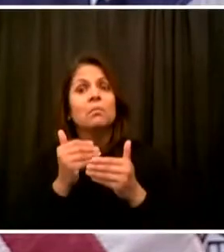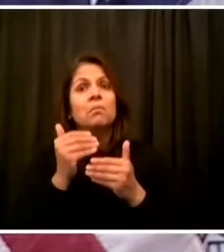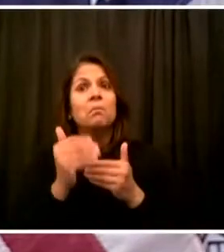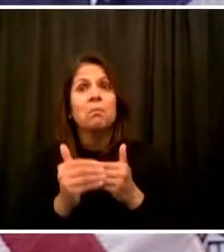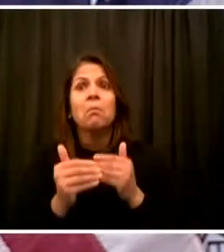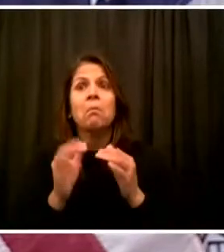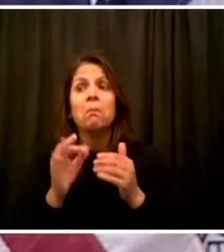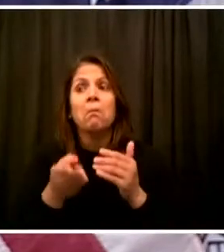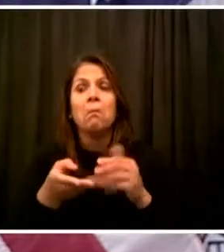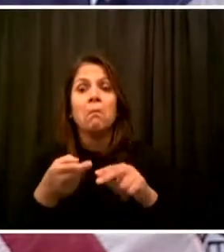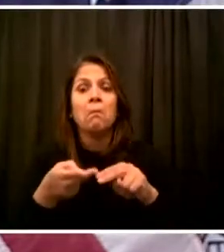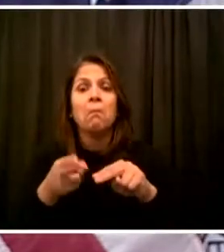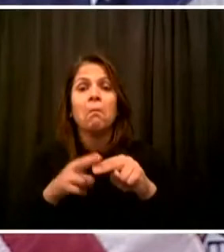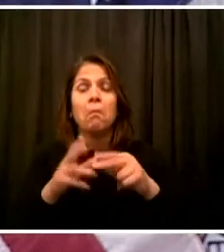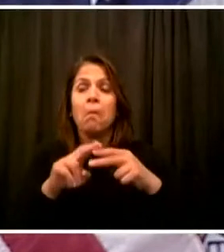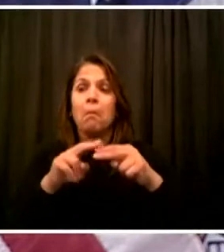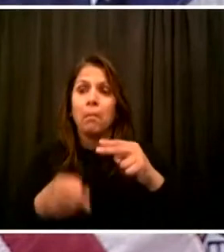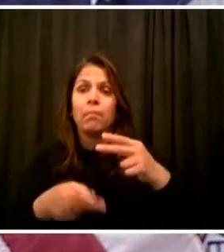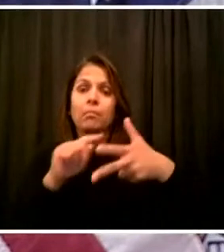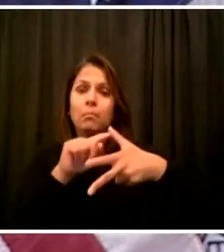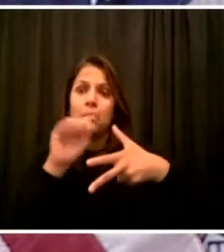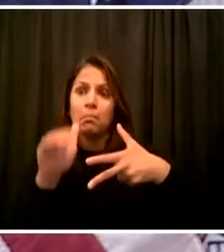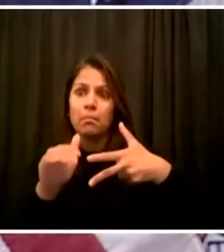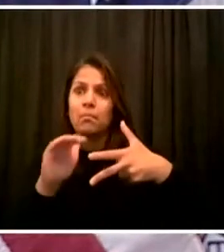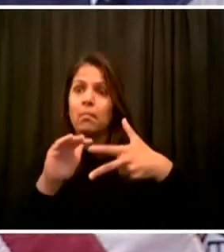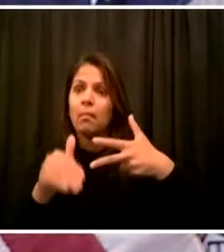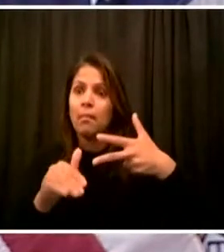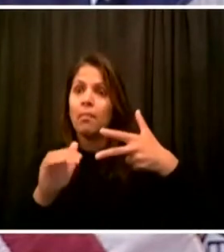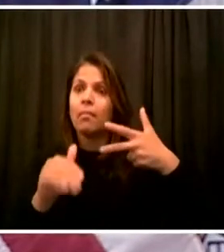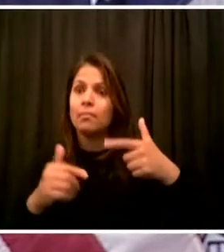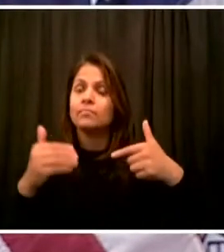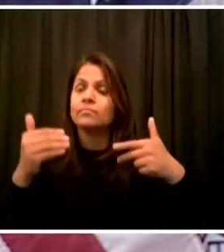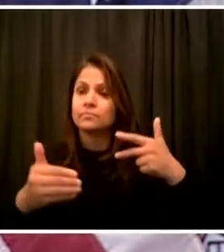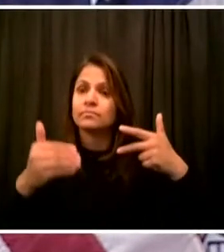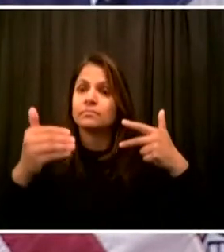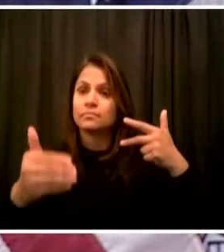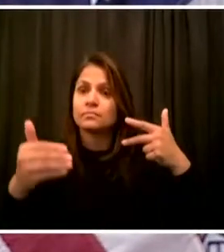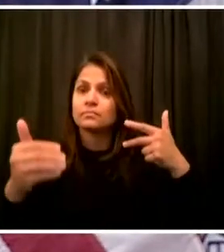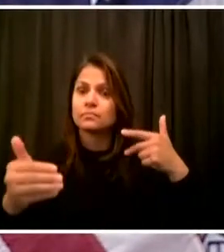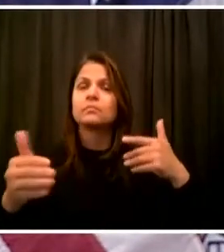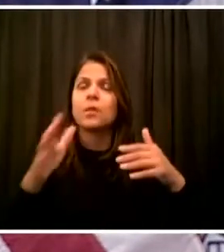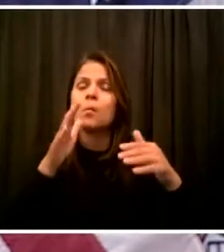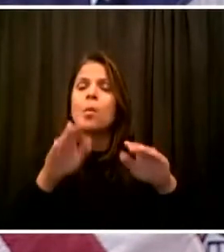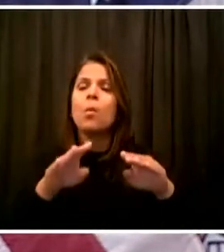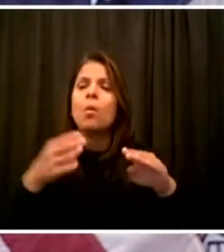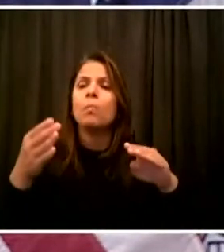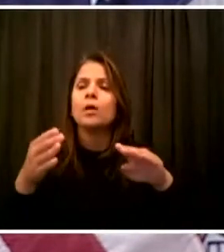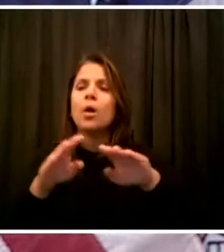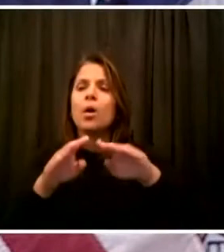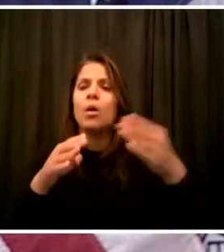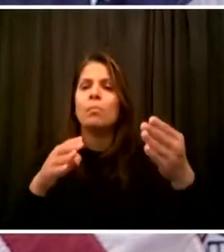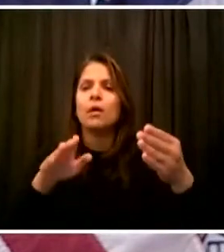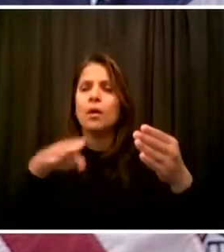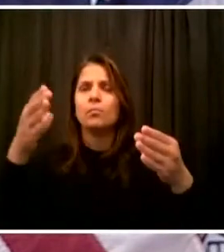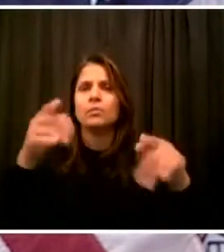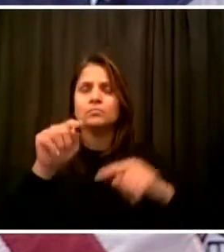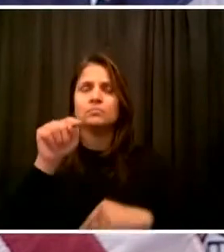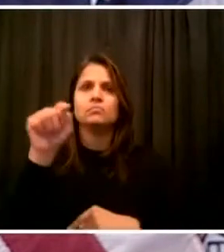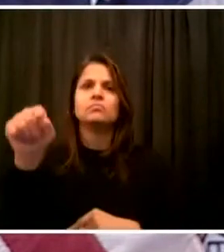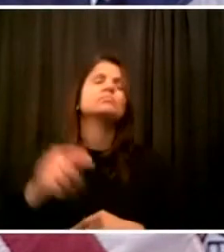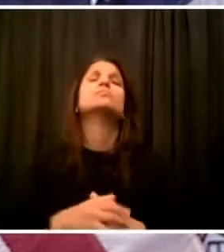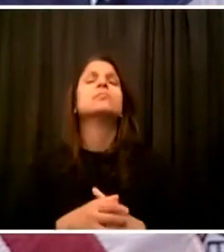again, that's going to tell us something different. And we're going to be very careful and cautious. So, but